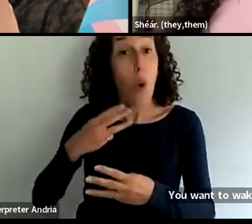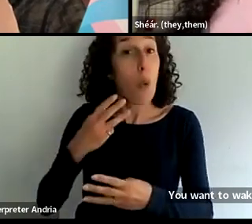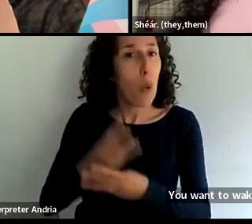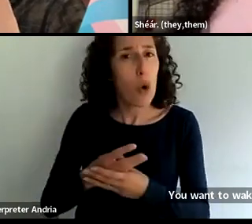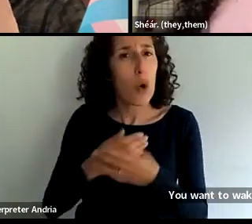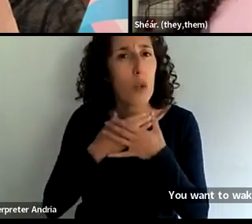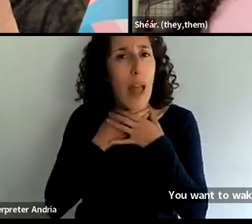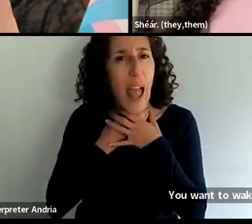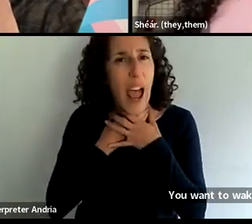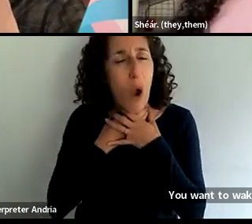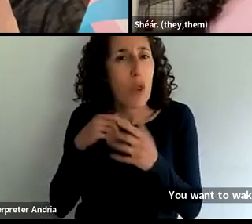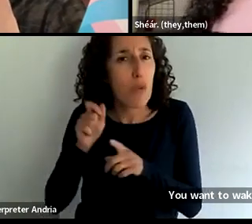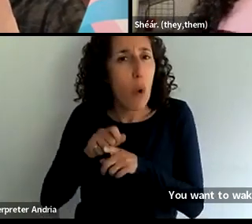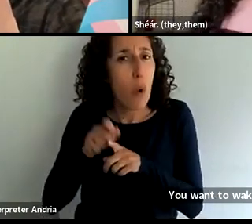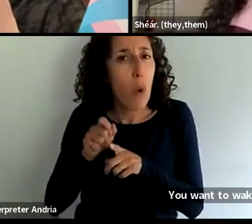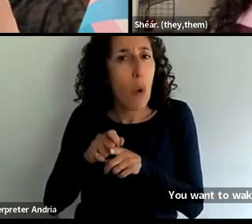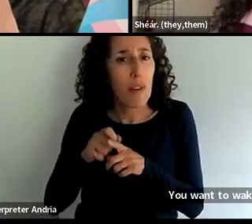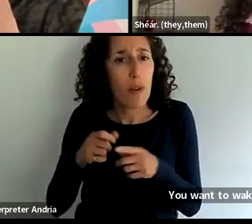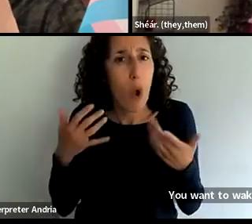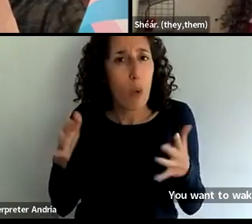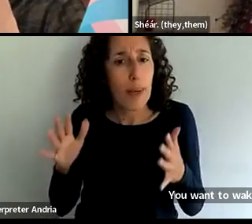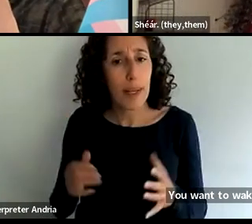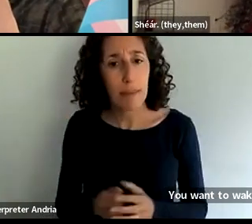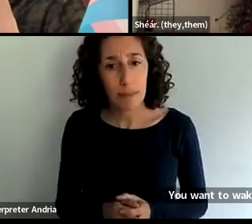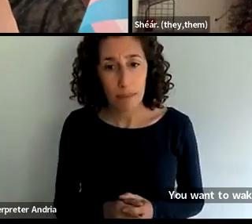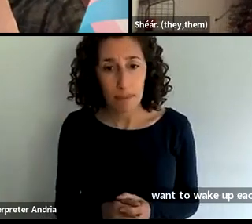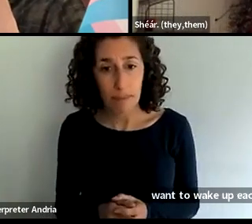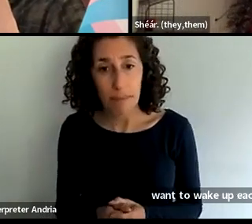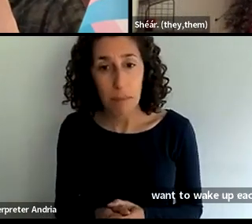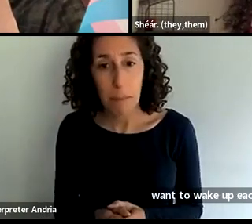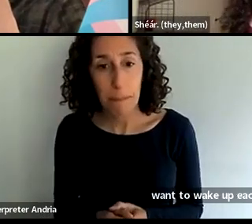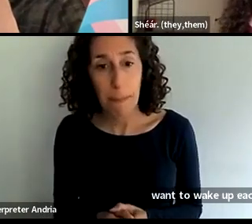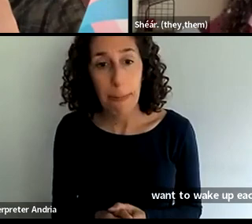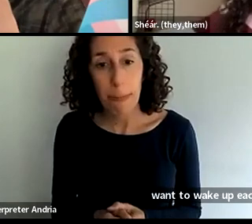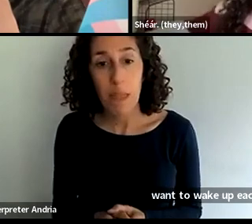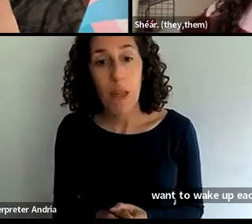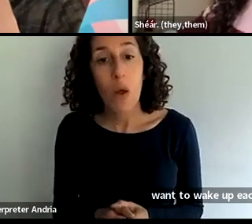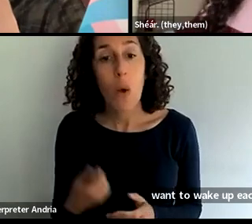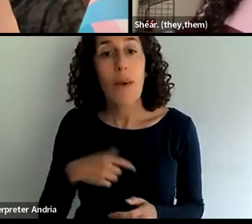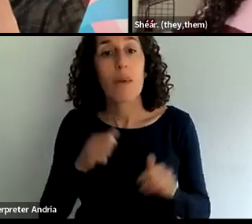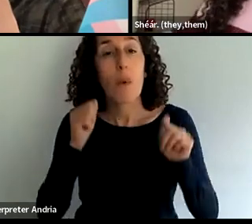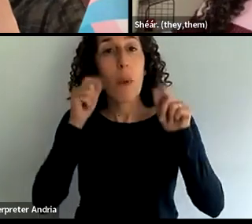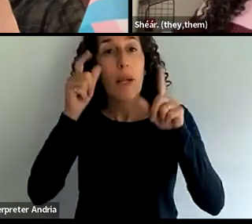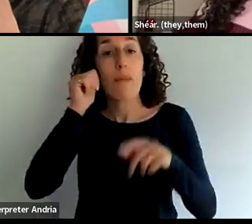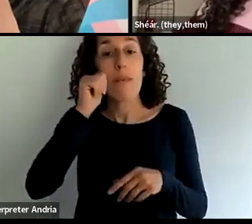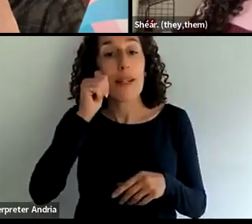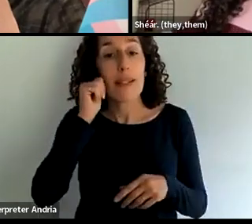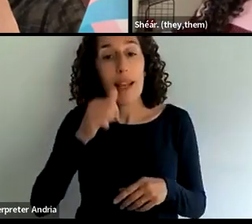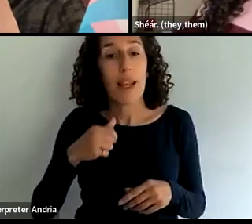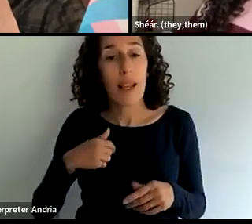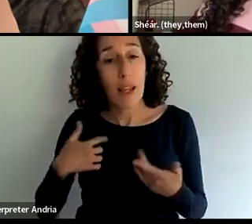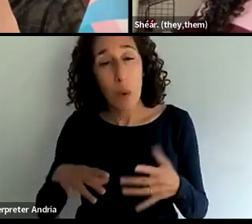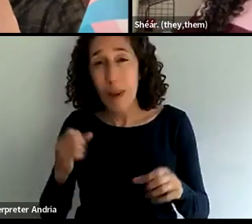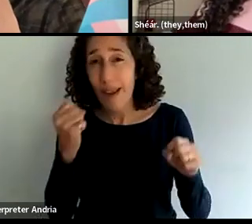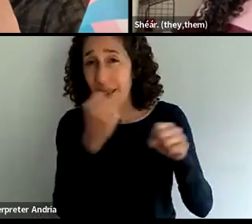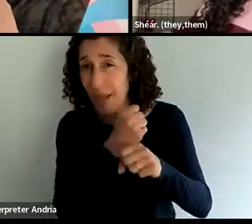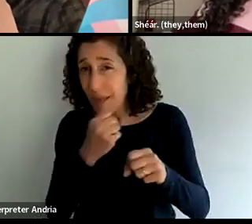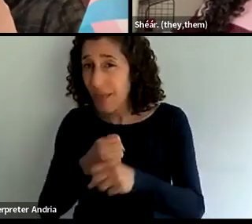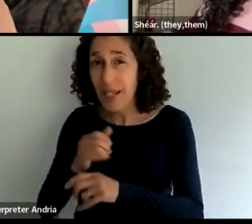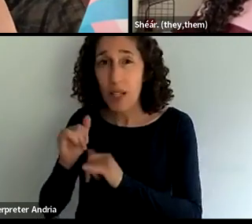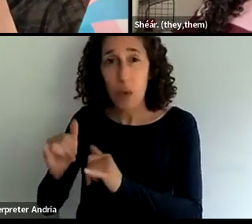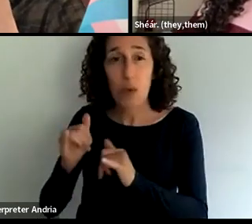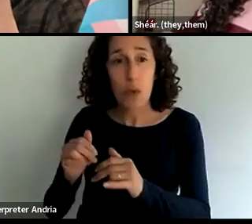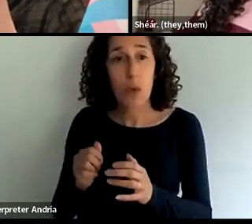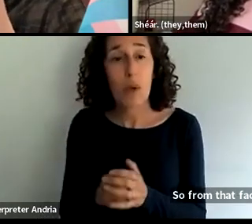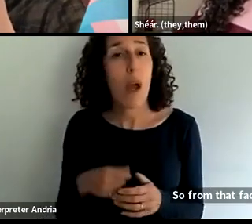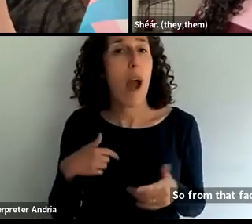who are our bloodline, I'm not trying to fight you too. So for that factor, I'd rather just get ahead and leave. I have